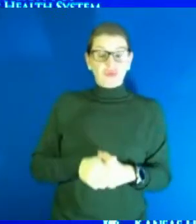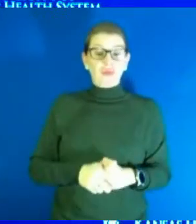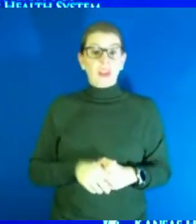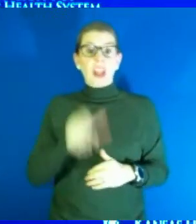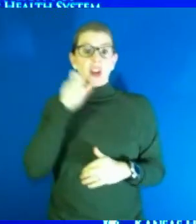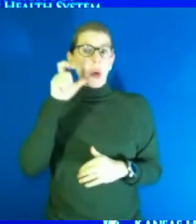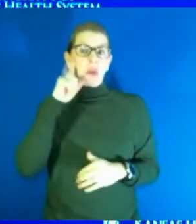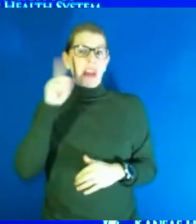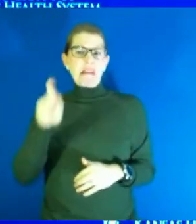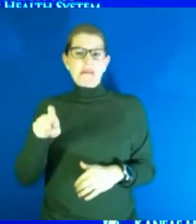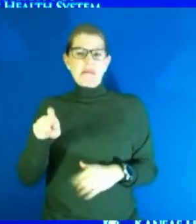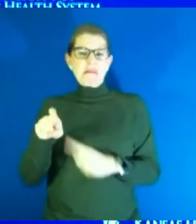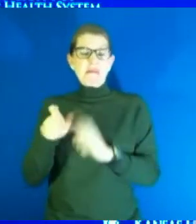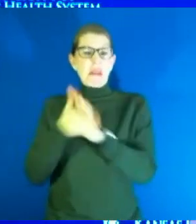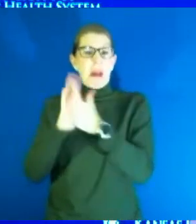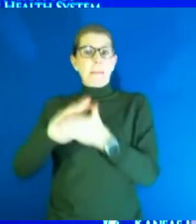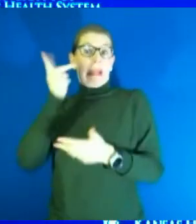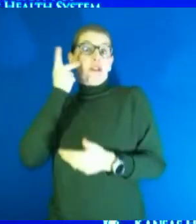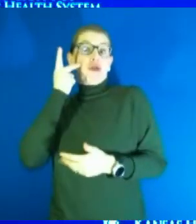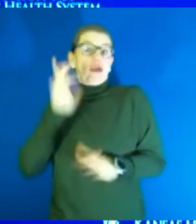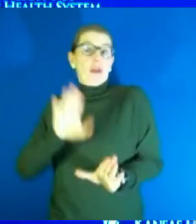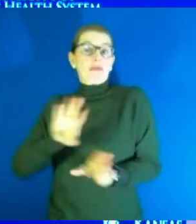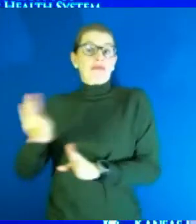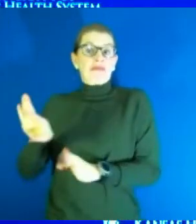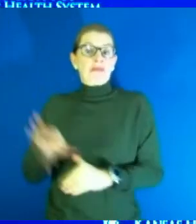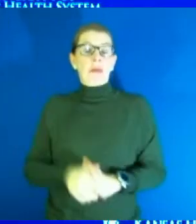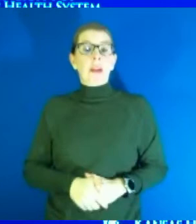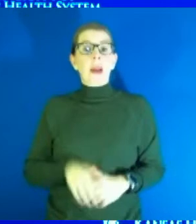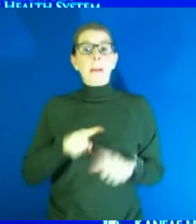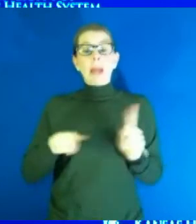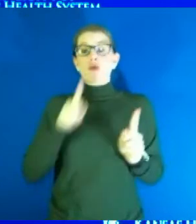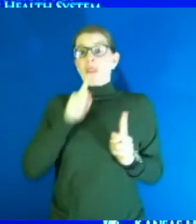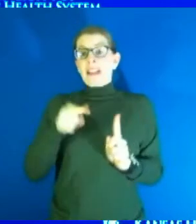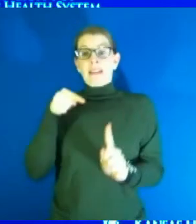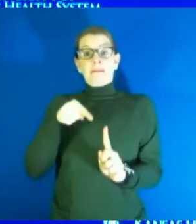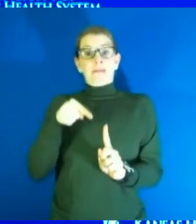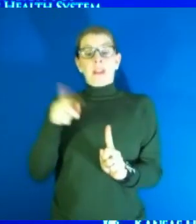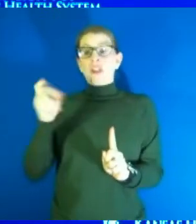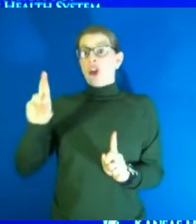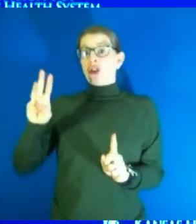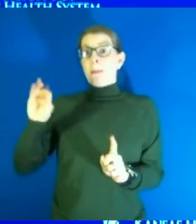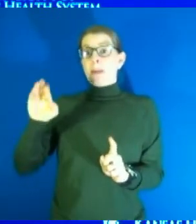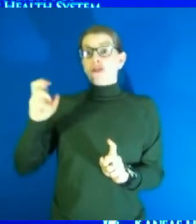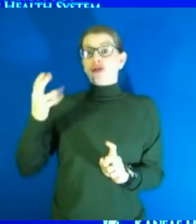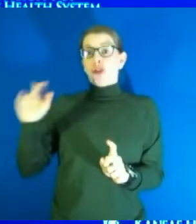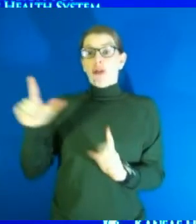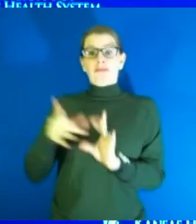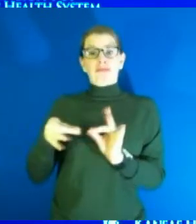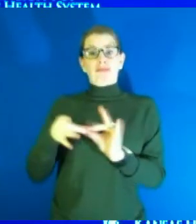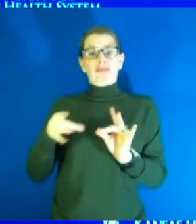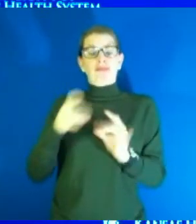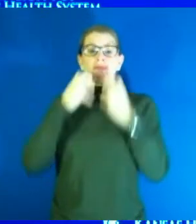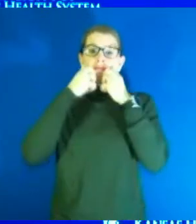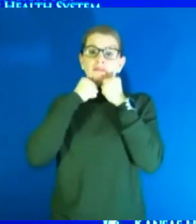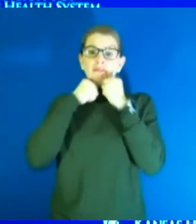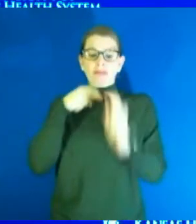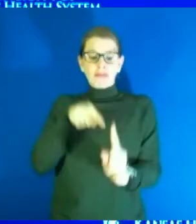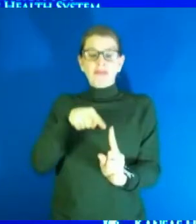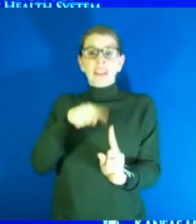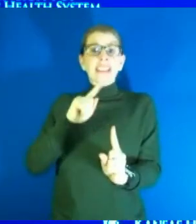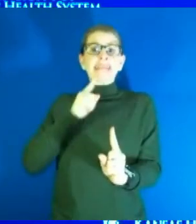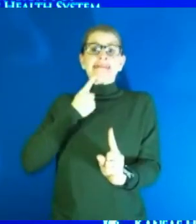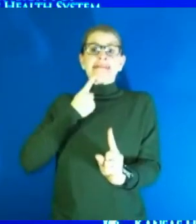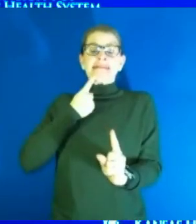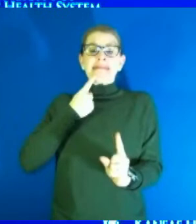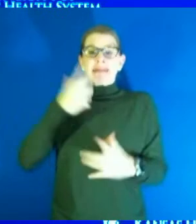political. I think it's just a matter of you have somebody, just like Dr. Marshall said, a loved one who is suffering critical illness and near death.